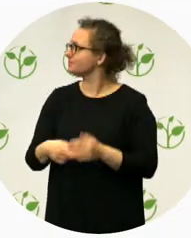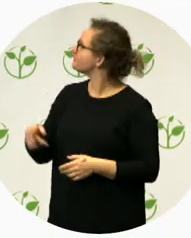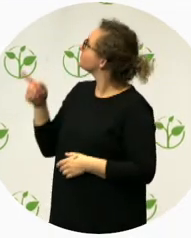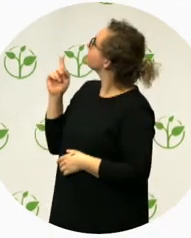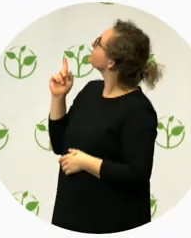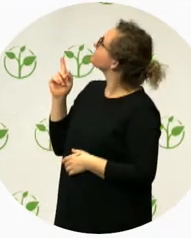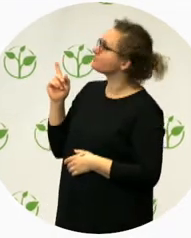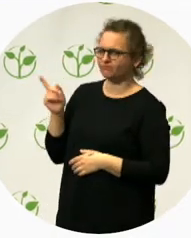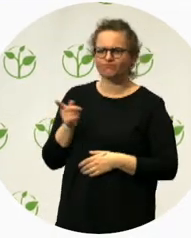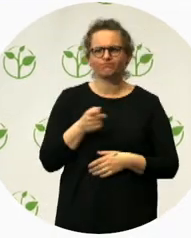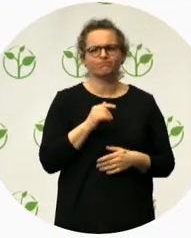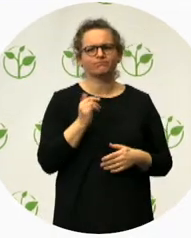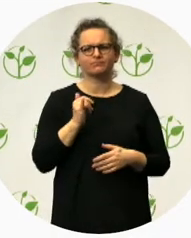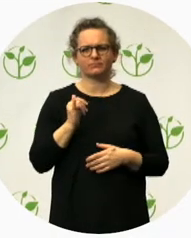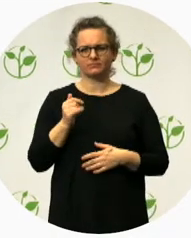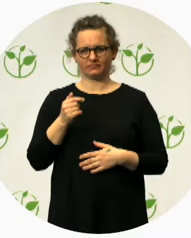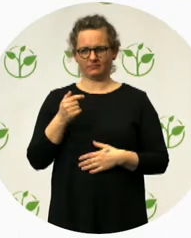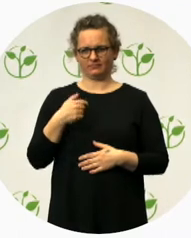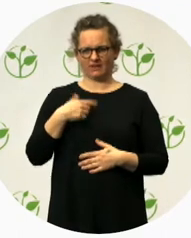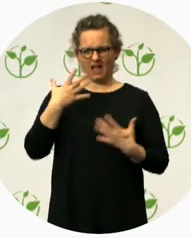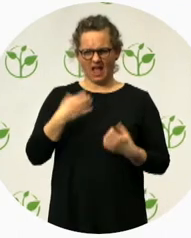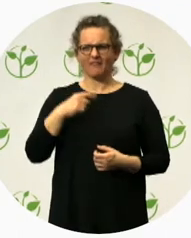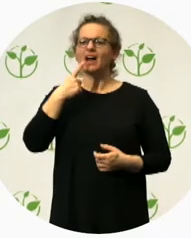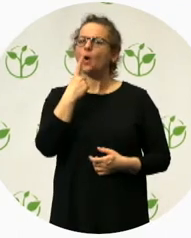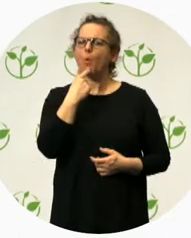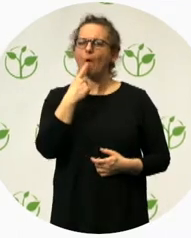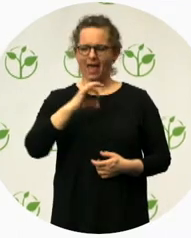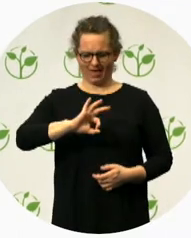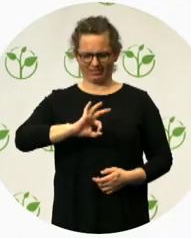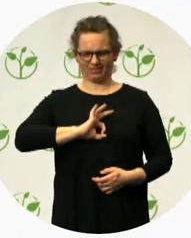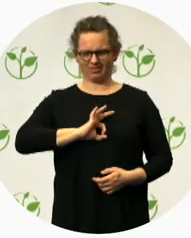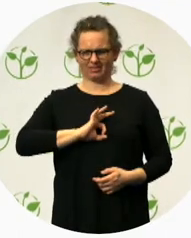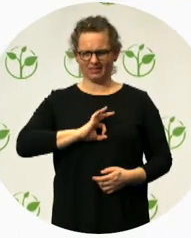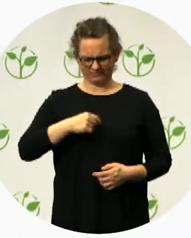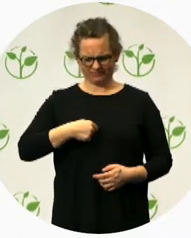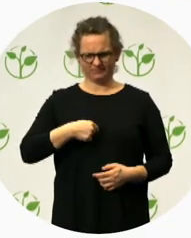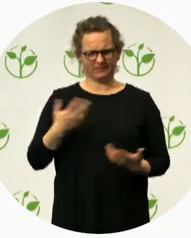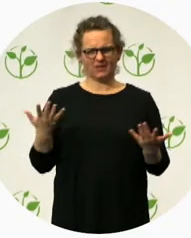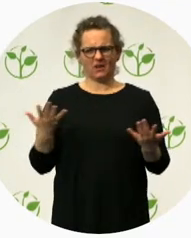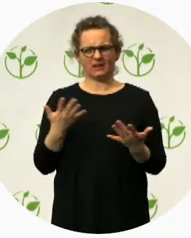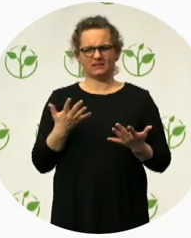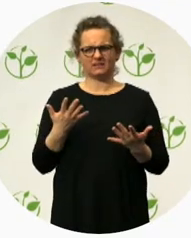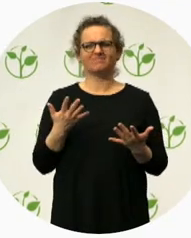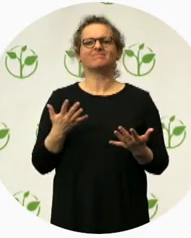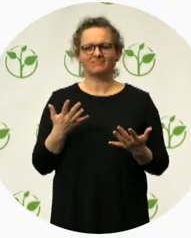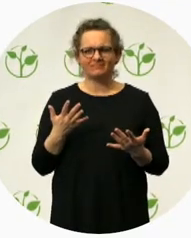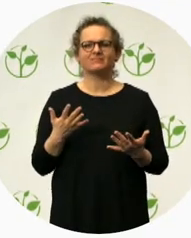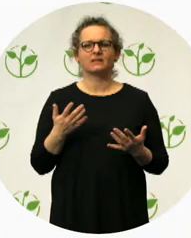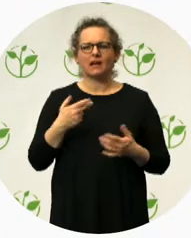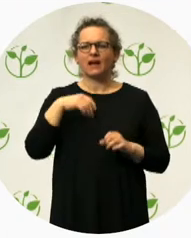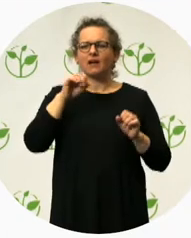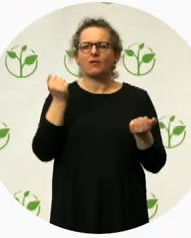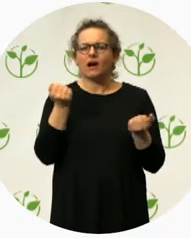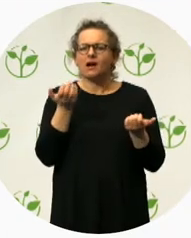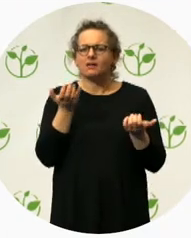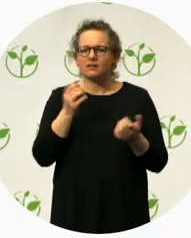for Zero Project team members, so you can approach any Zero Project team member with any time with any questions you have. So may I ask